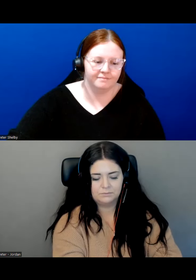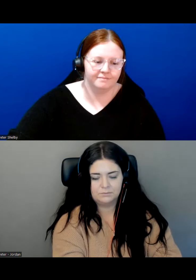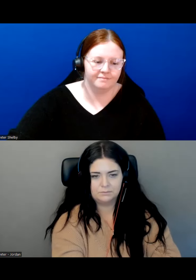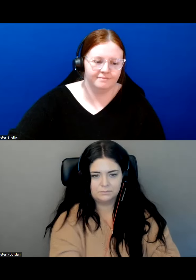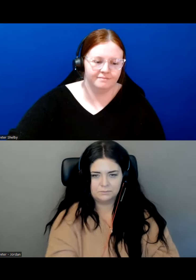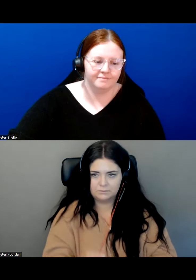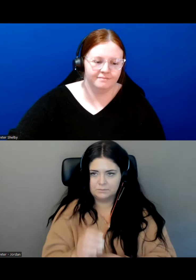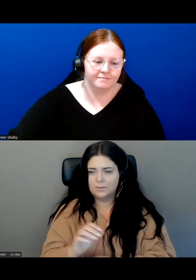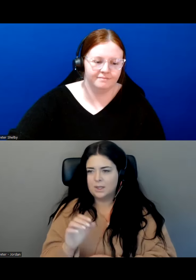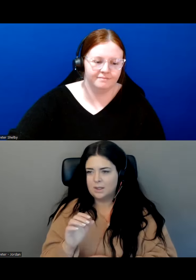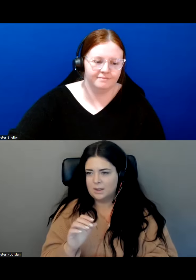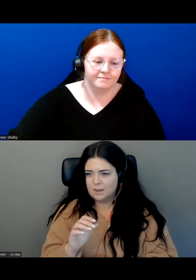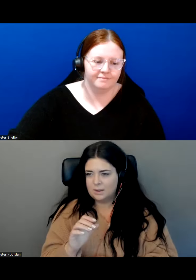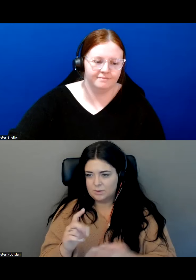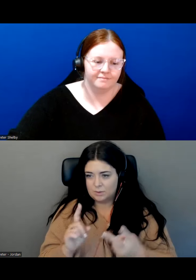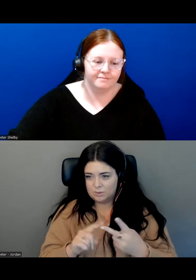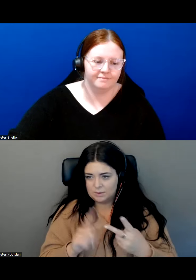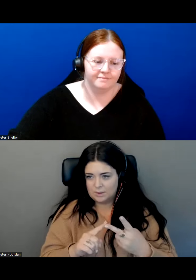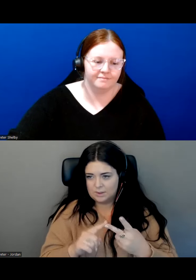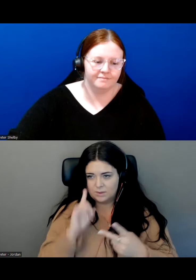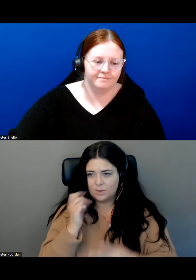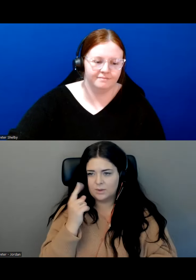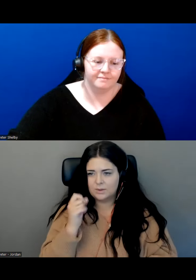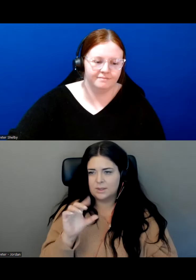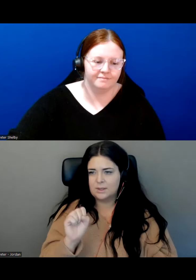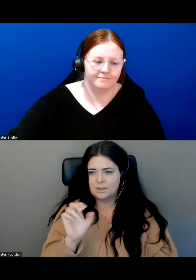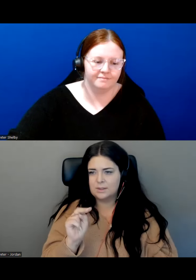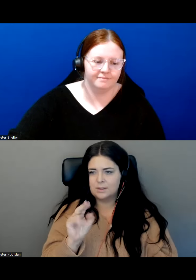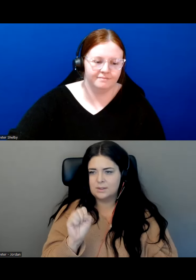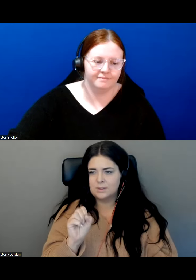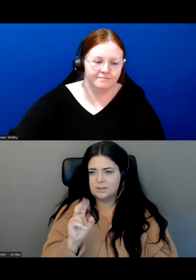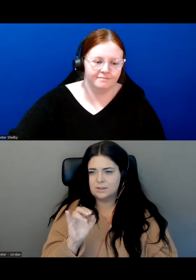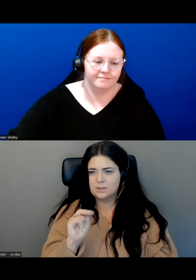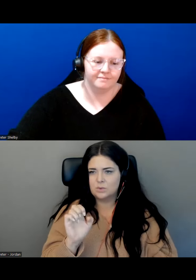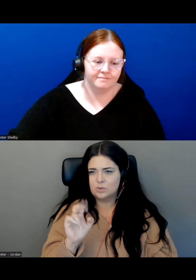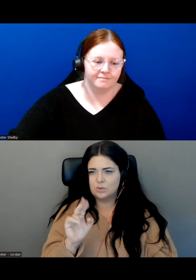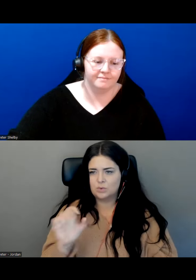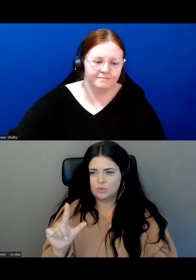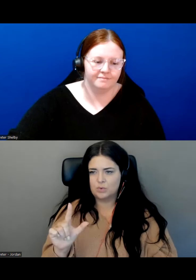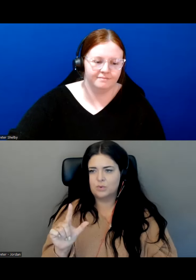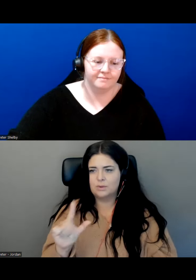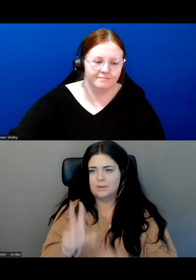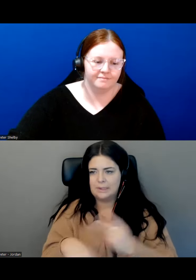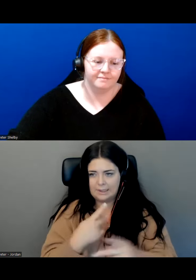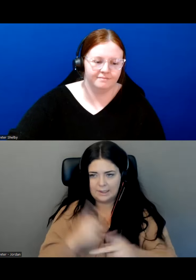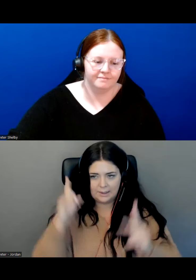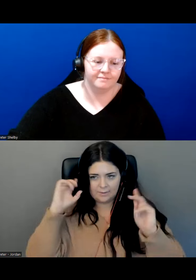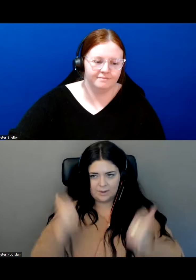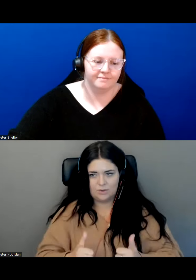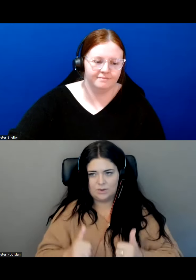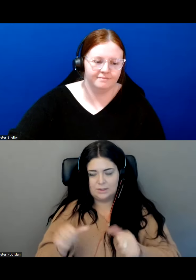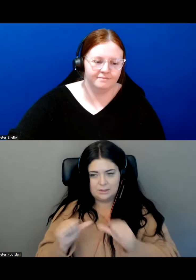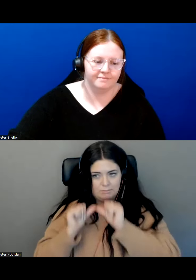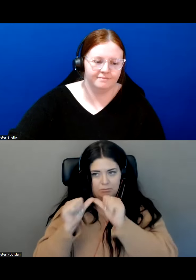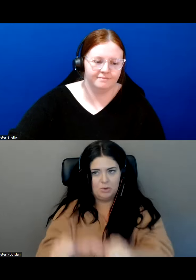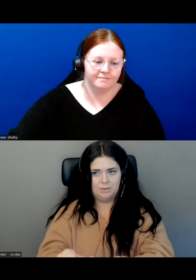that wrong, neural type of hearing loss is permanent. I hope I'm right, and if so,